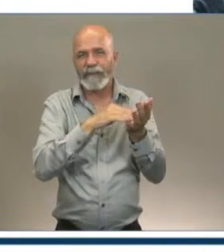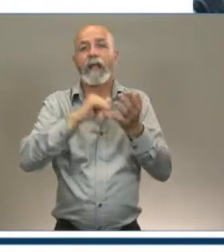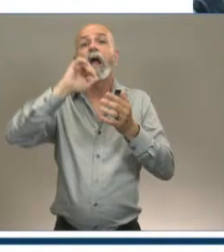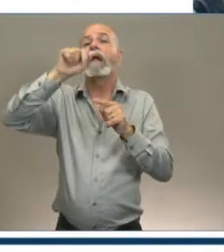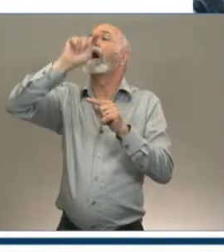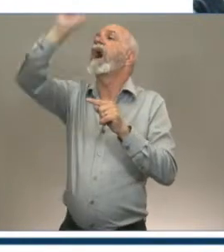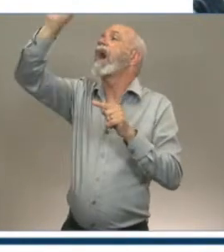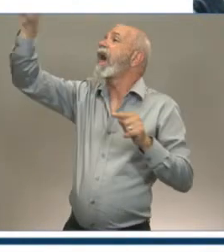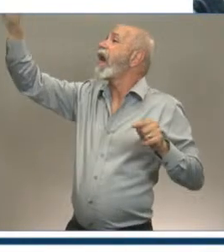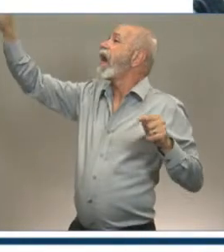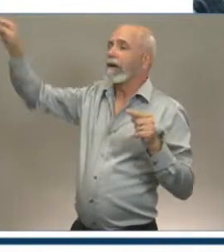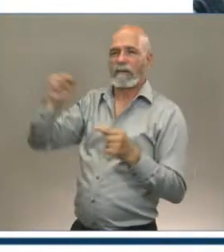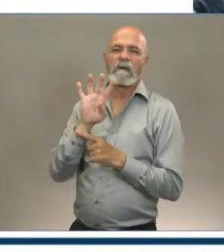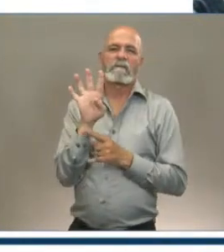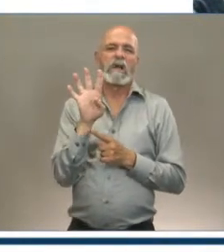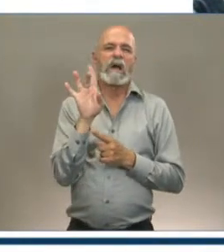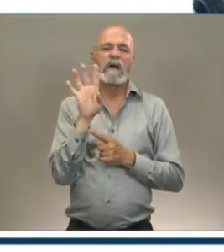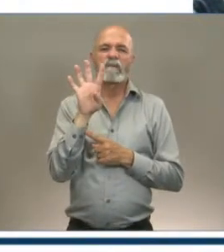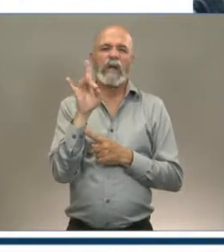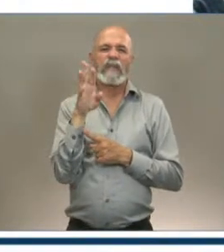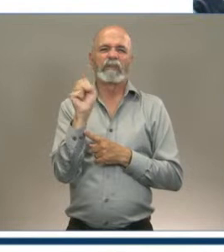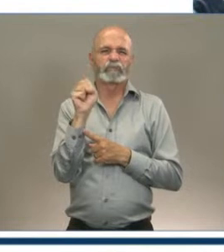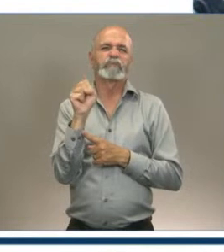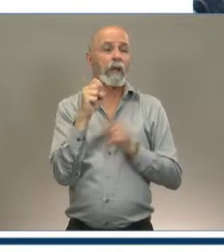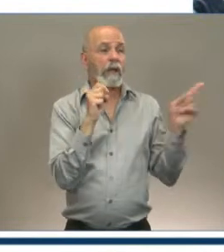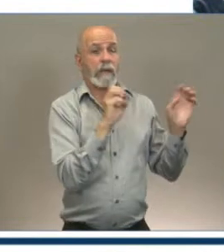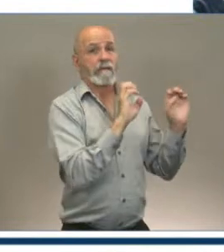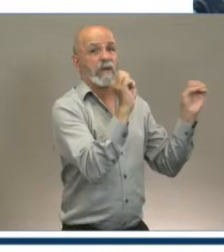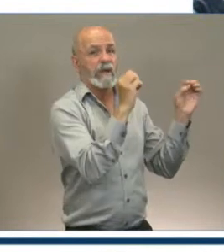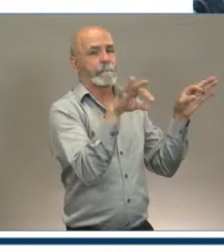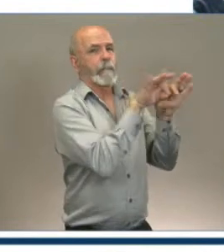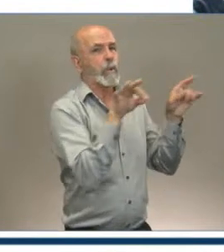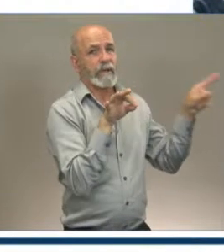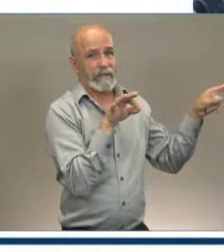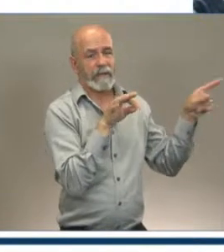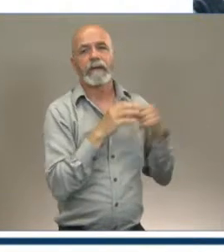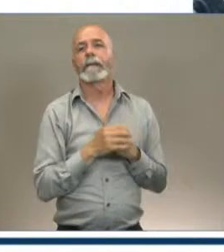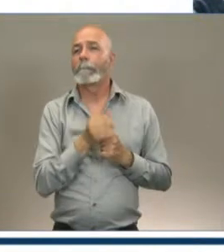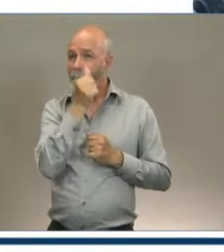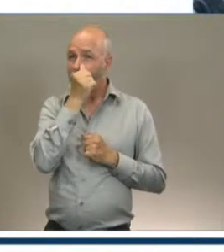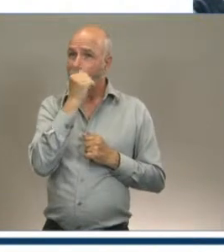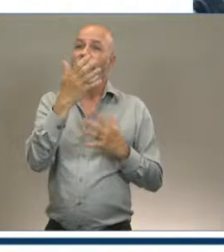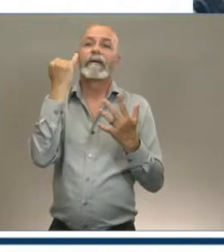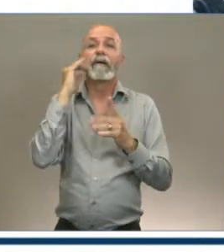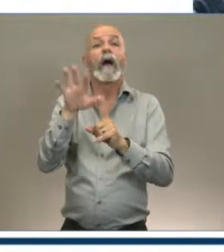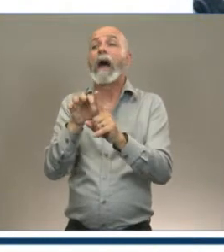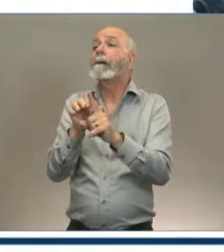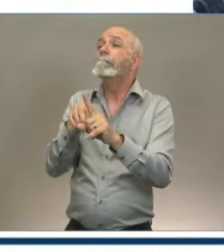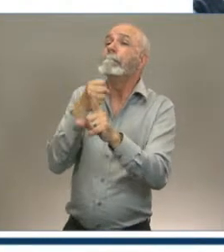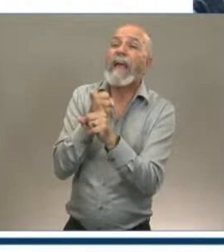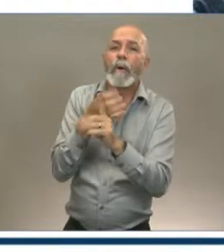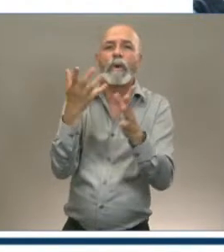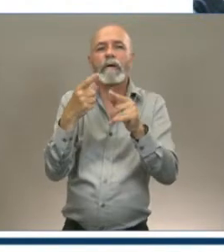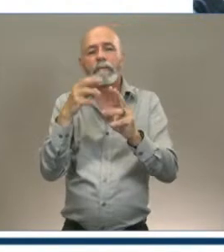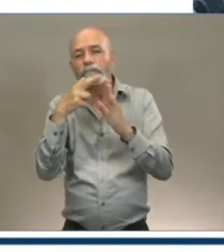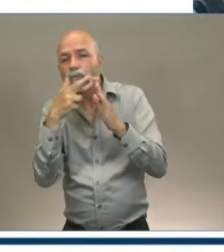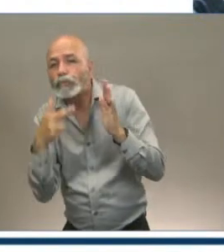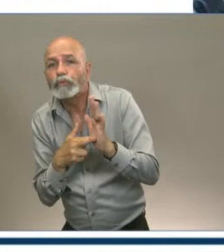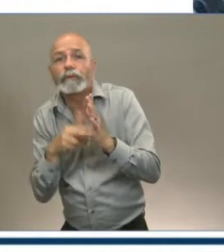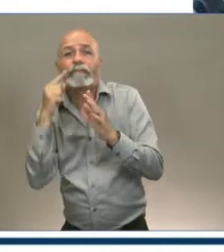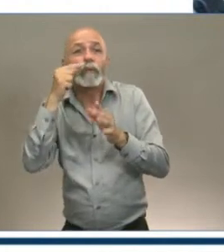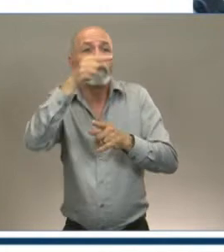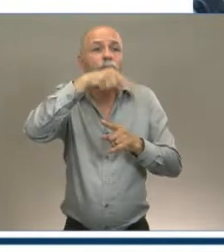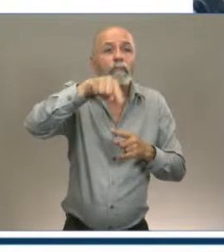change whether or not a patient can have surgery, but it does impact the protocols and the approaches that our surgical teams will take when